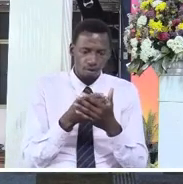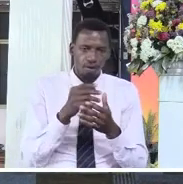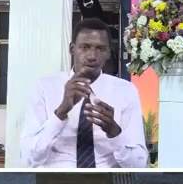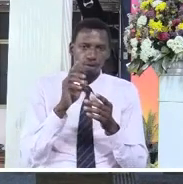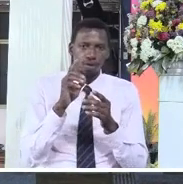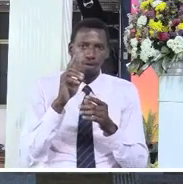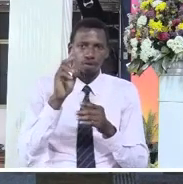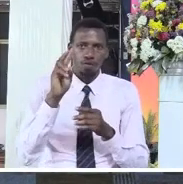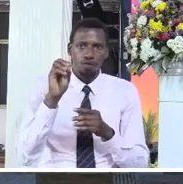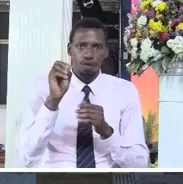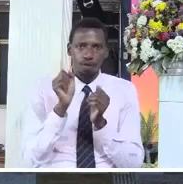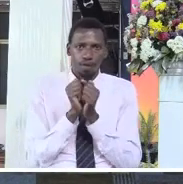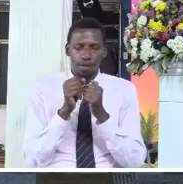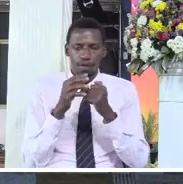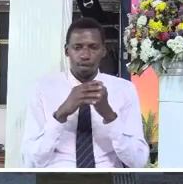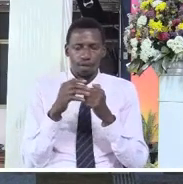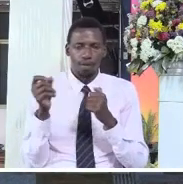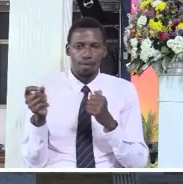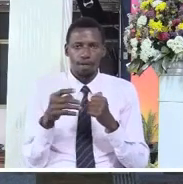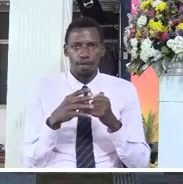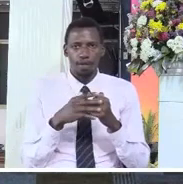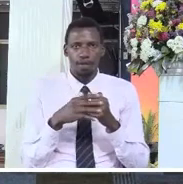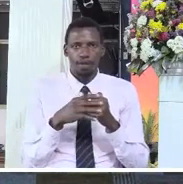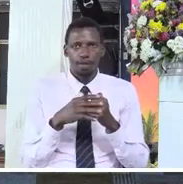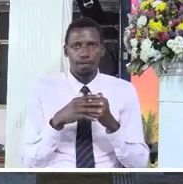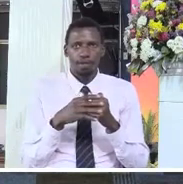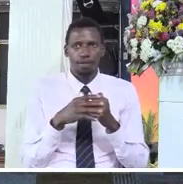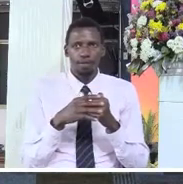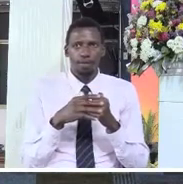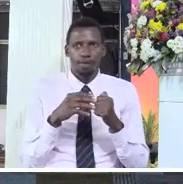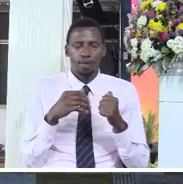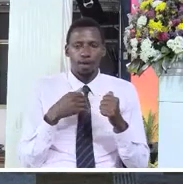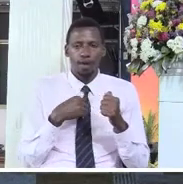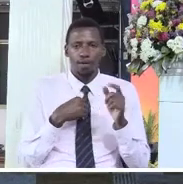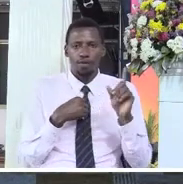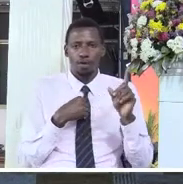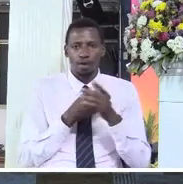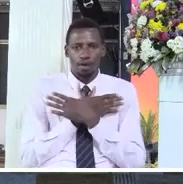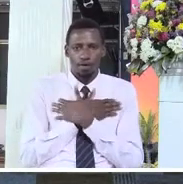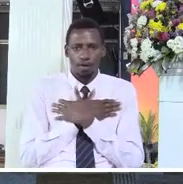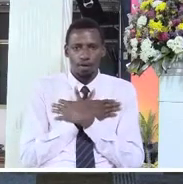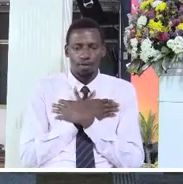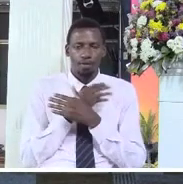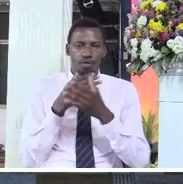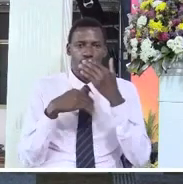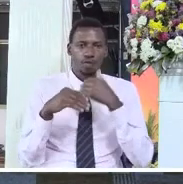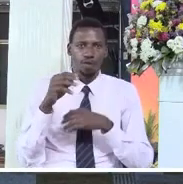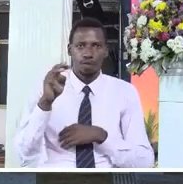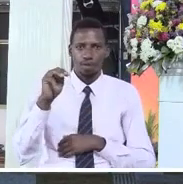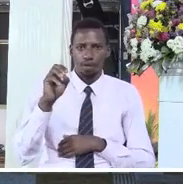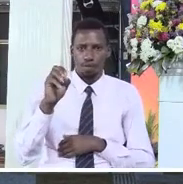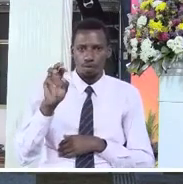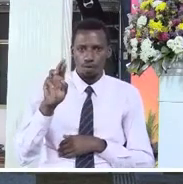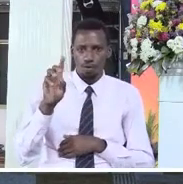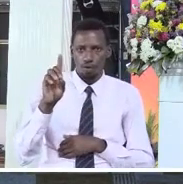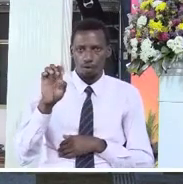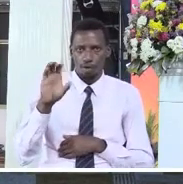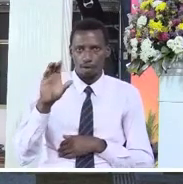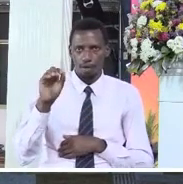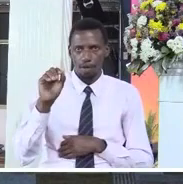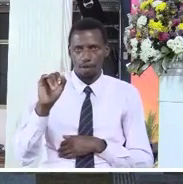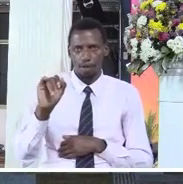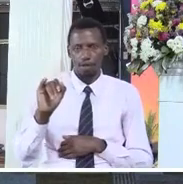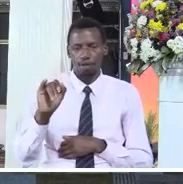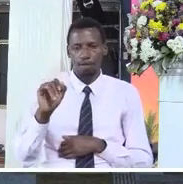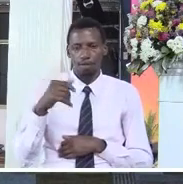September, I think I had one friend in the university, Mordecai Amayo. He led us in the health session in the morning. And